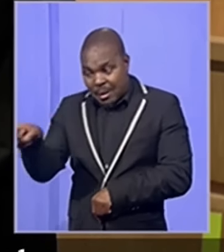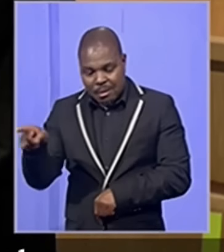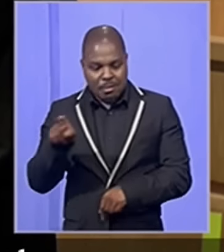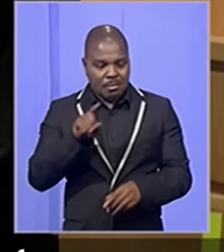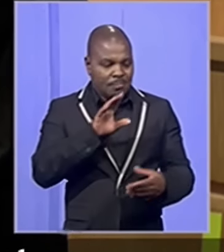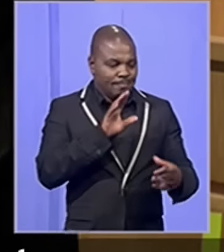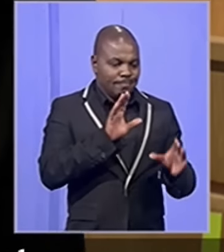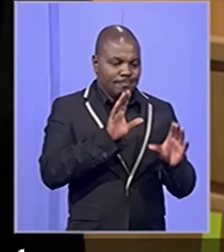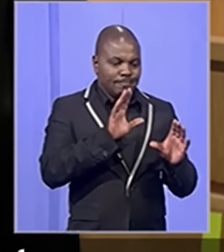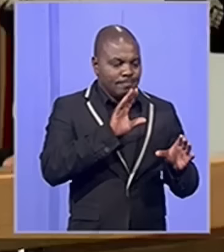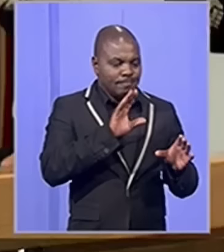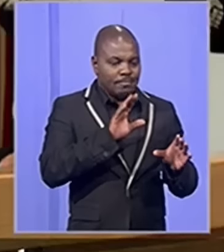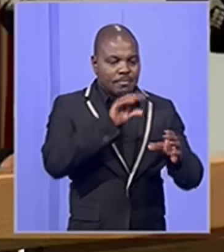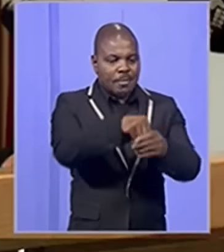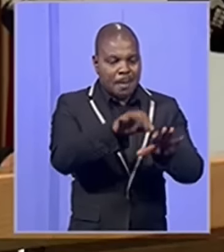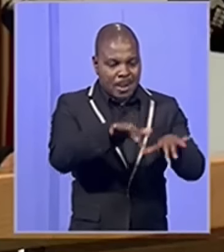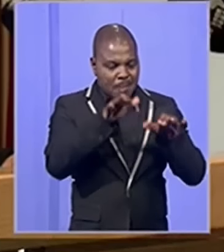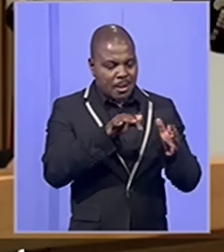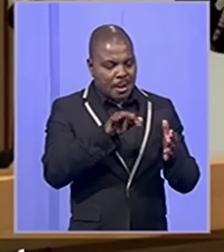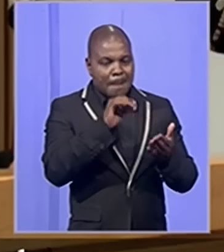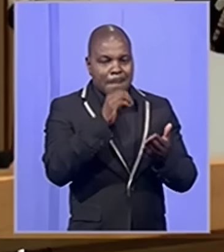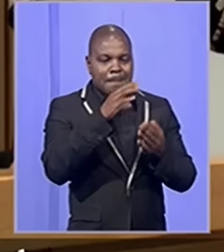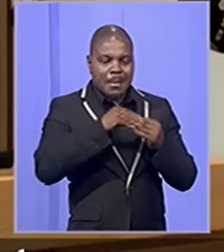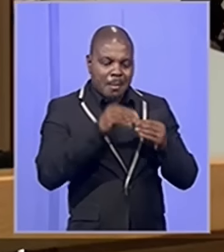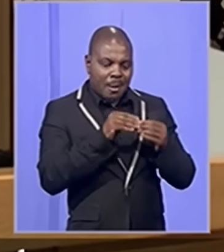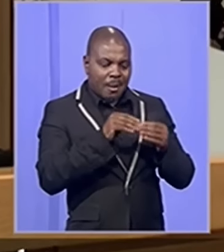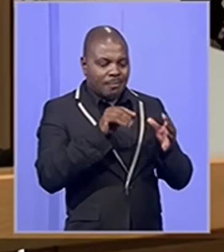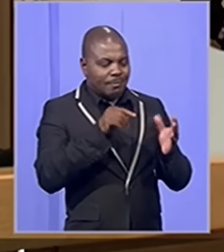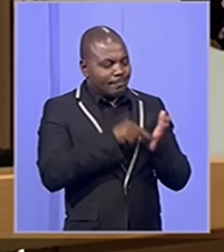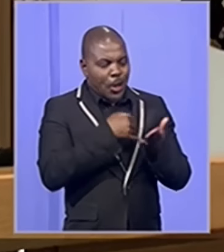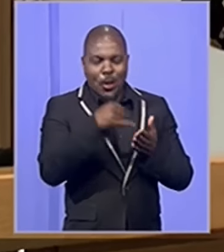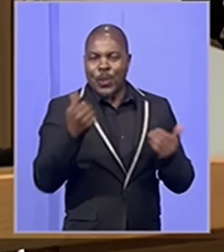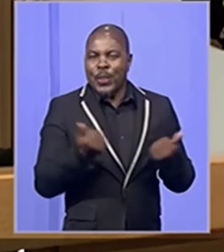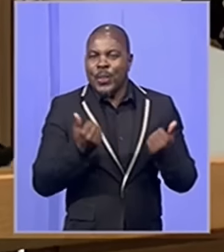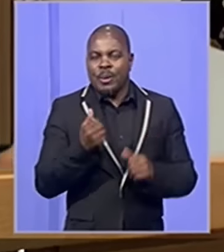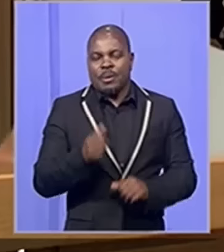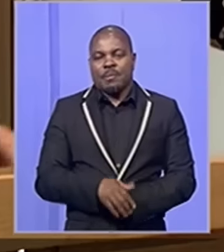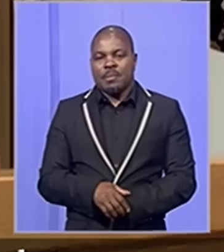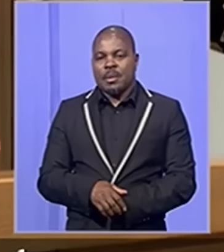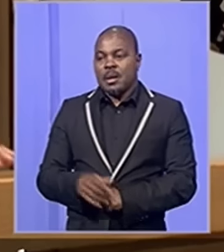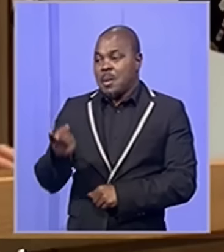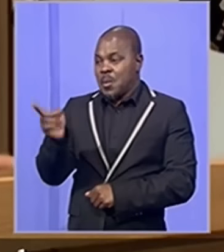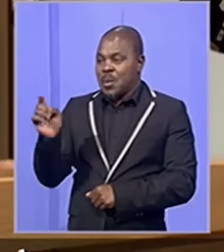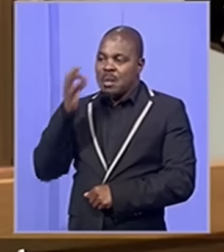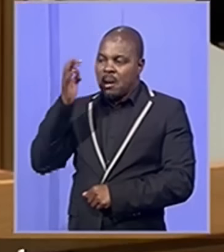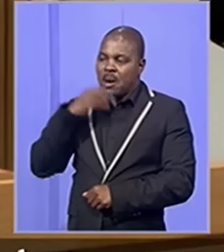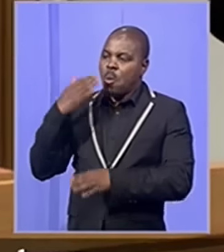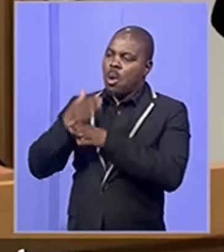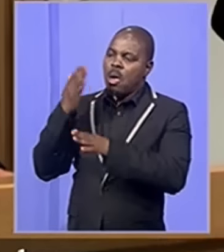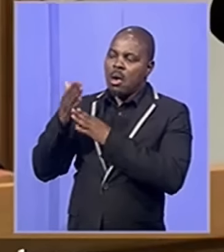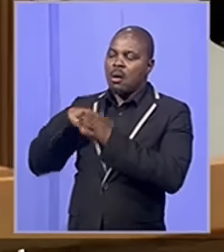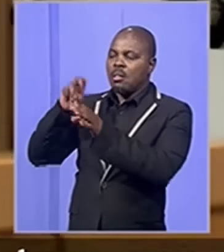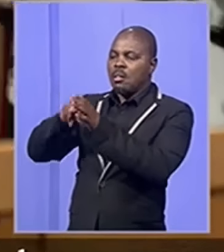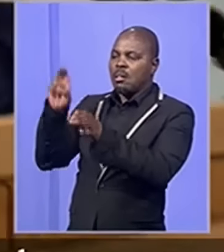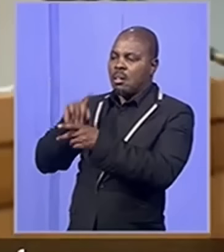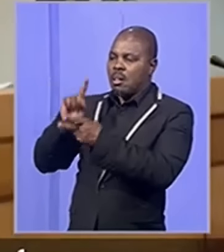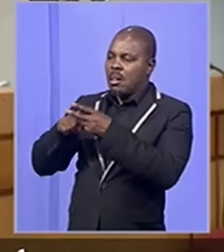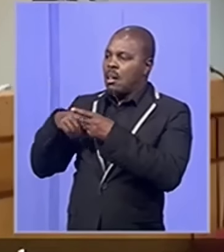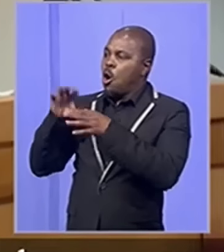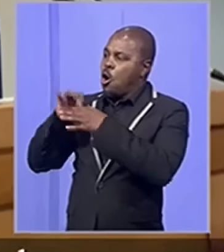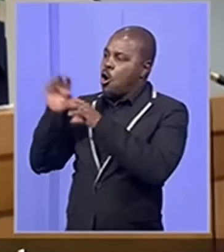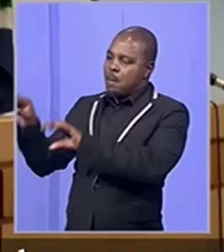political party had been terminated. Setlhopha seno sa re ba tlogetse ditiro tsa bone tsa pele le magae a bone le go fudugela kwa Cape Town